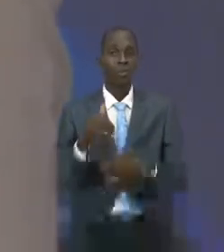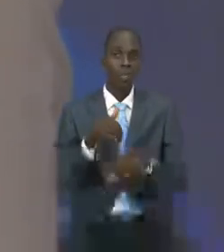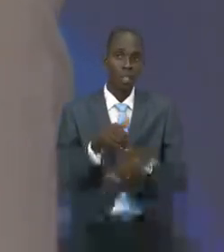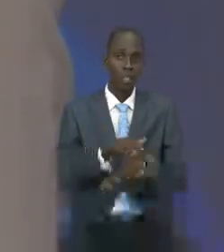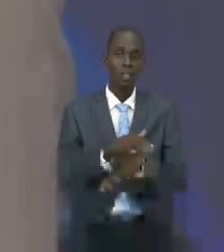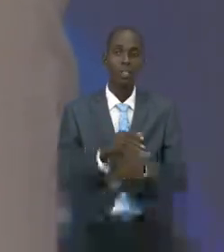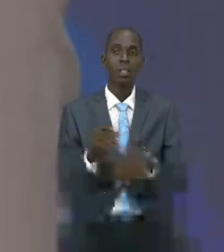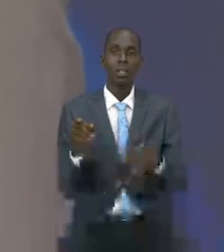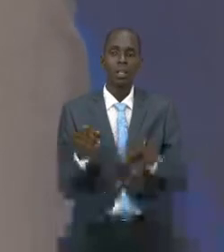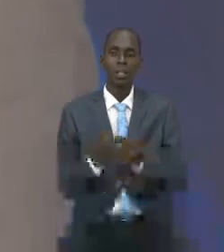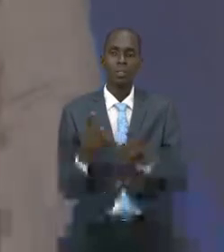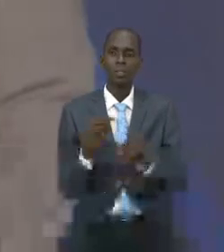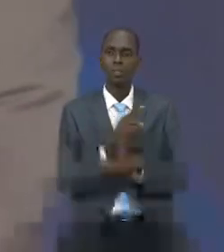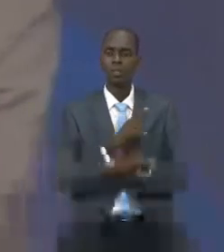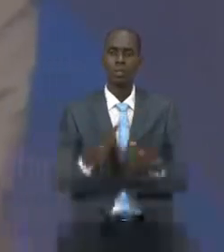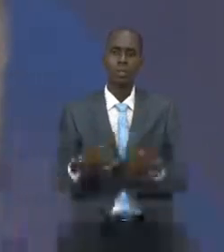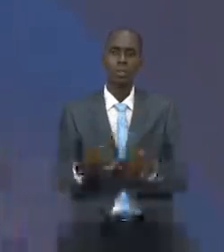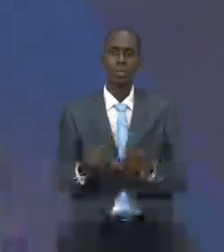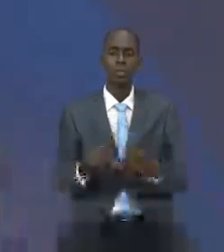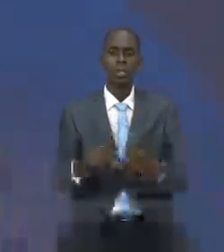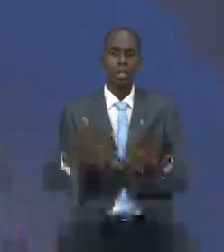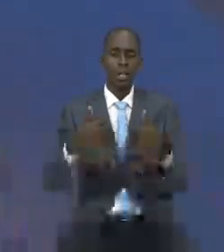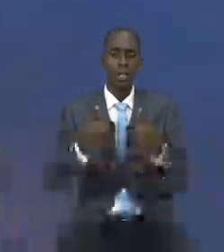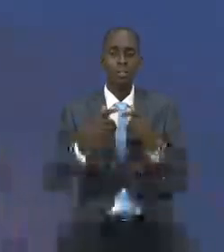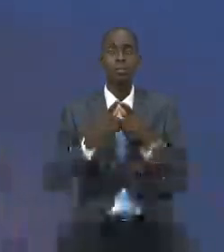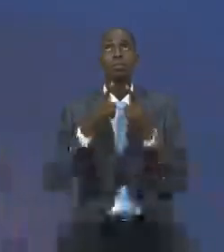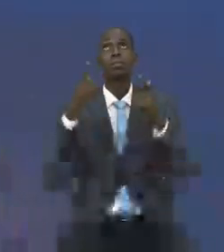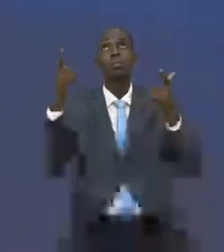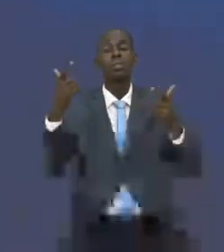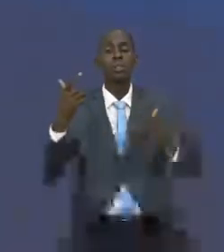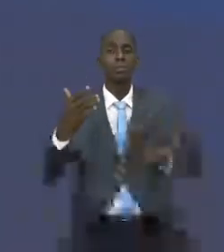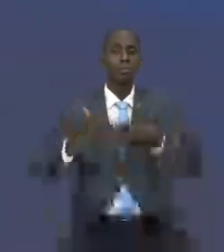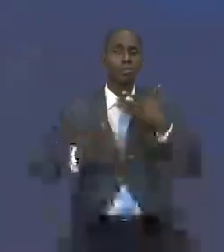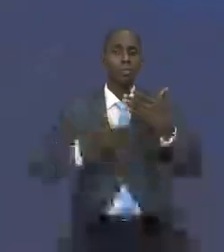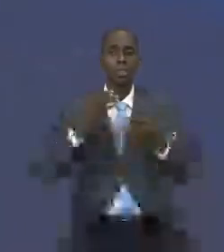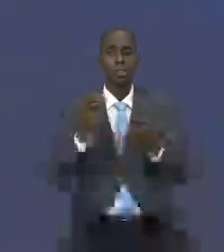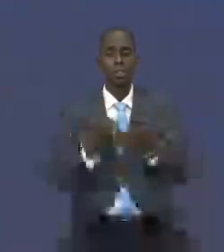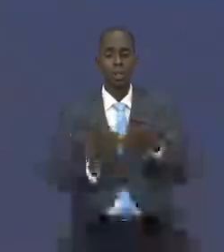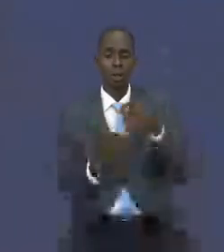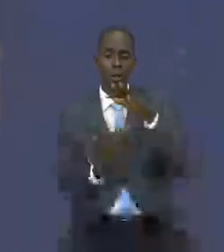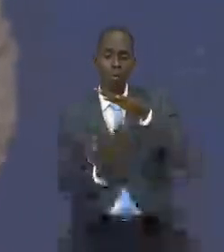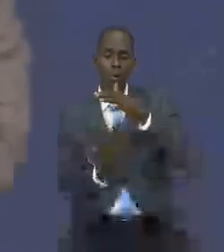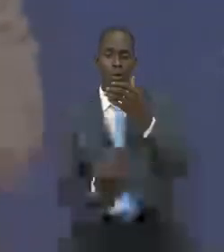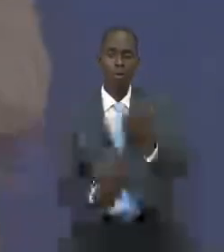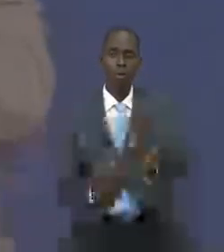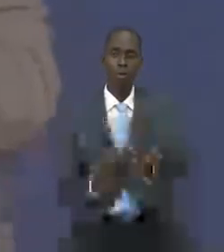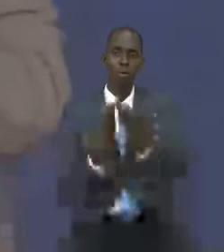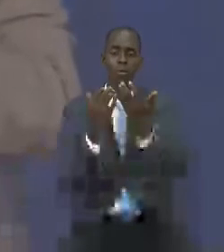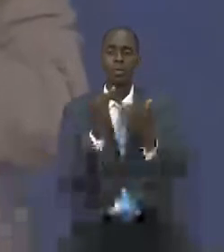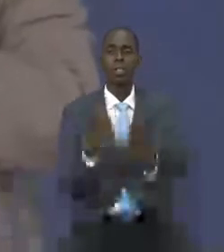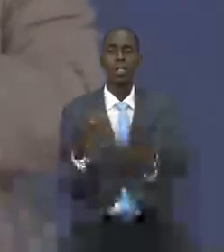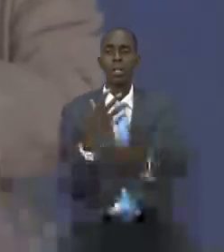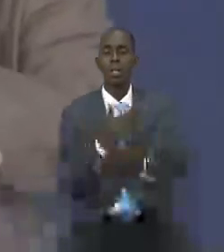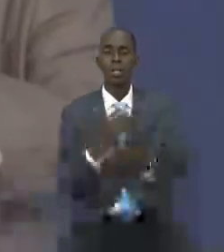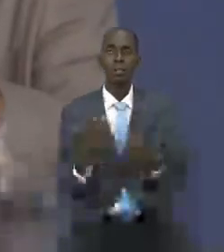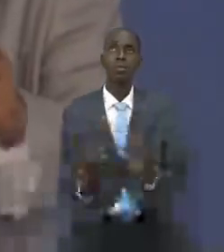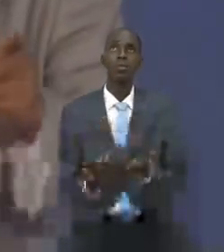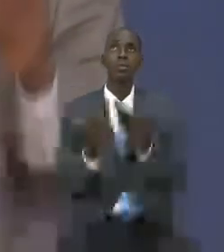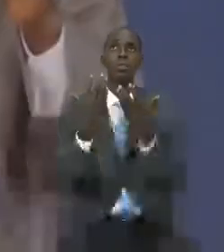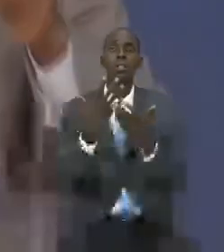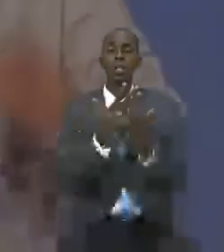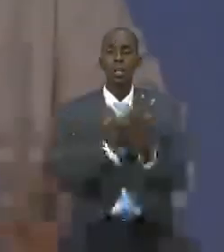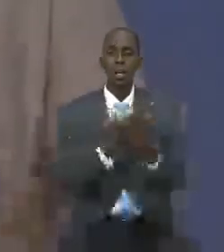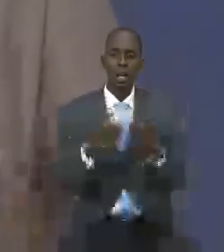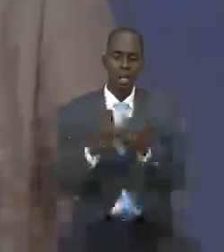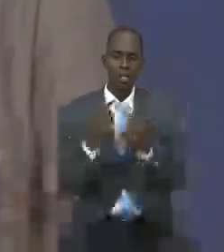great delight in burnt offerings and sacrifices, as in